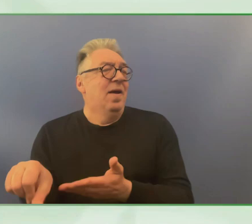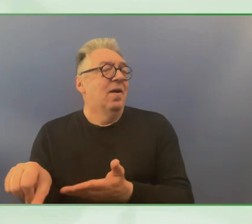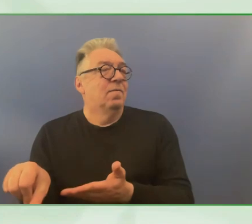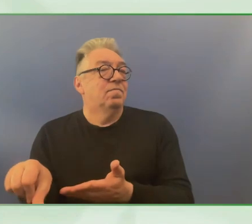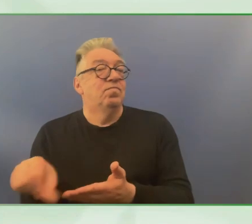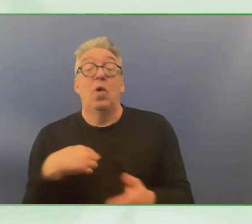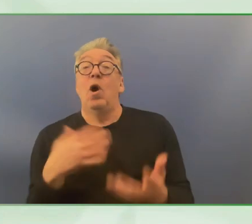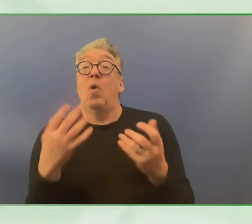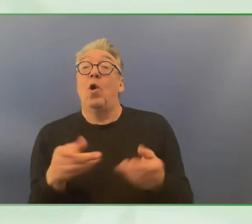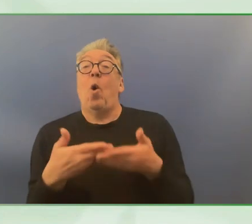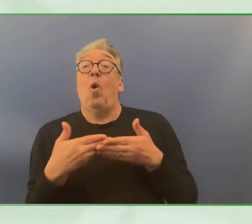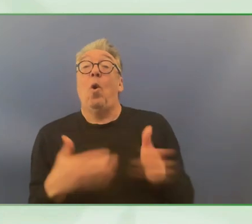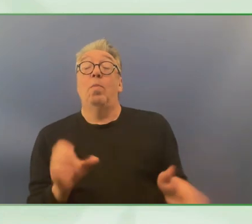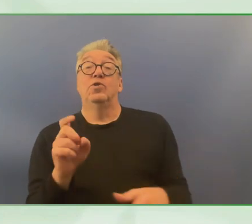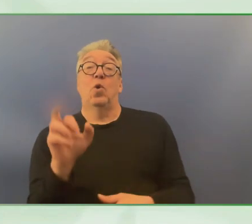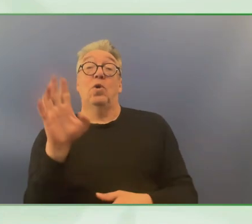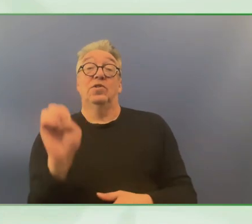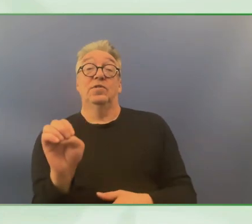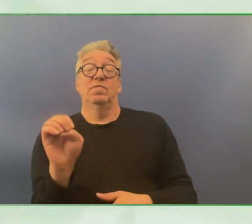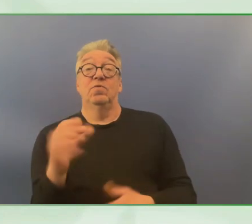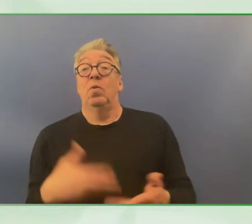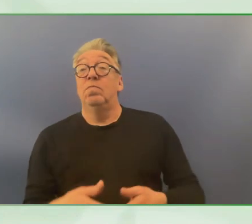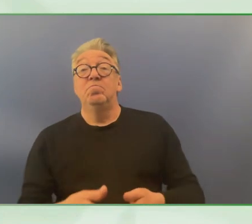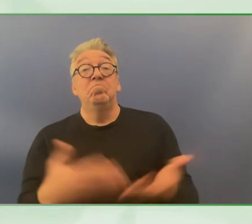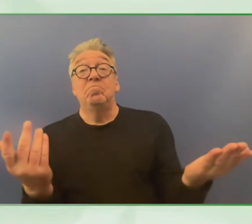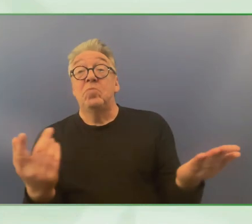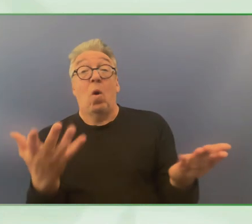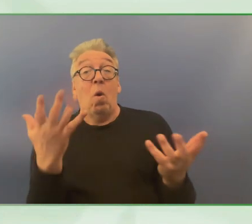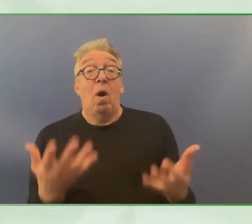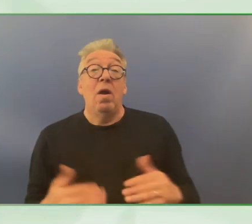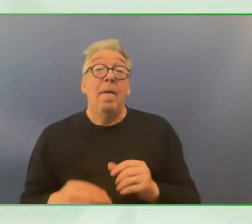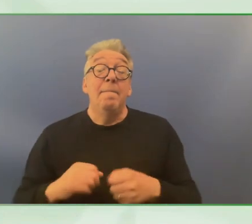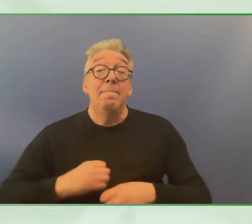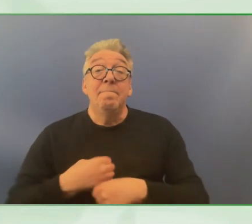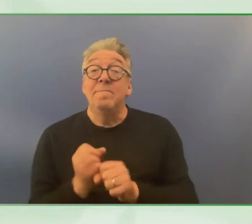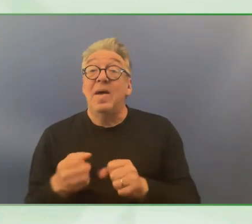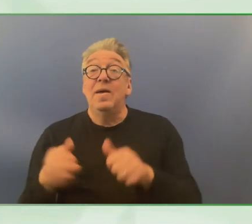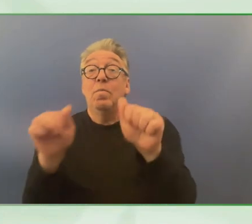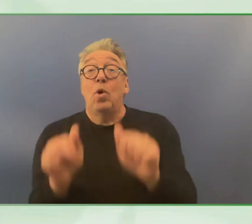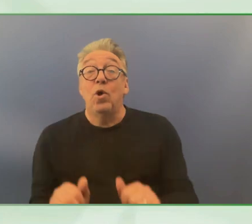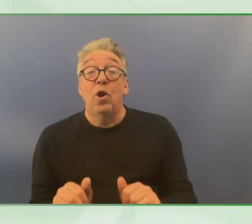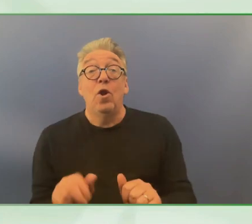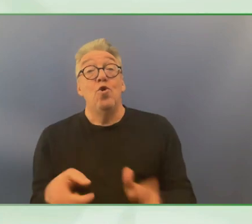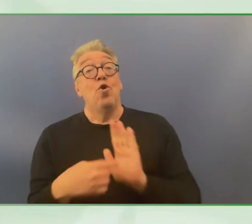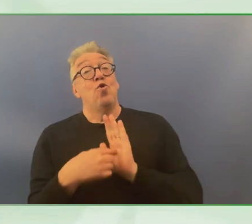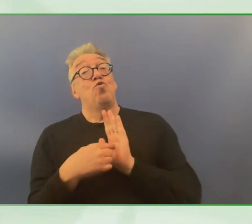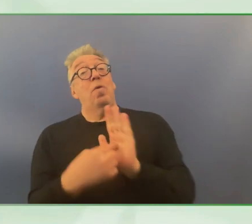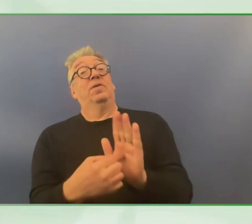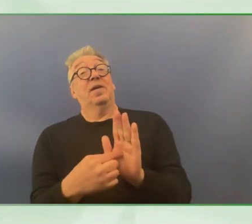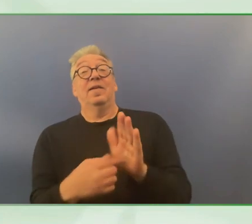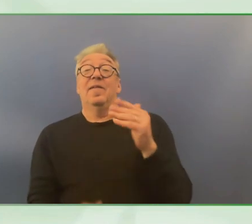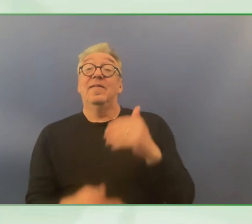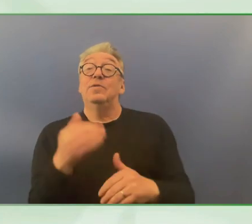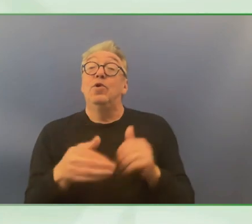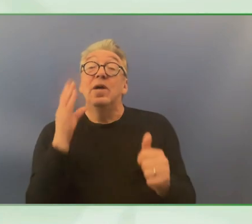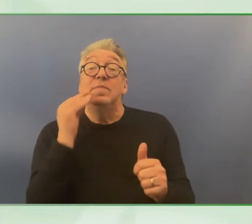source so that anybody who wants to build a model that produces images that are representative of the disability experience can do